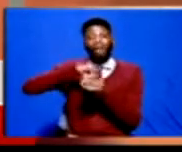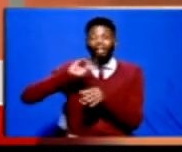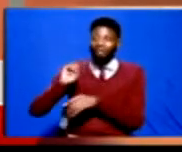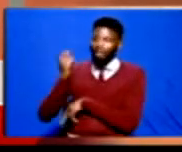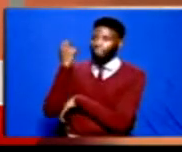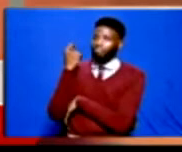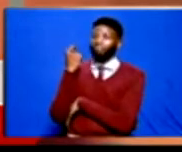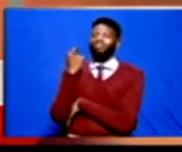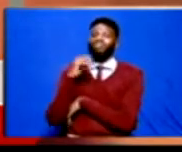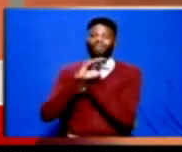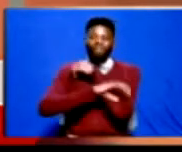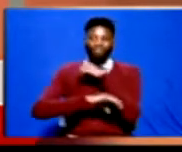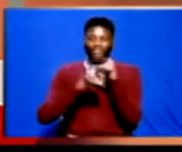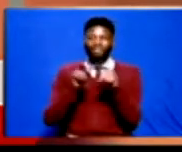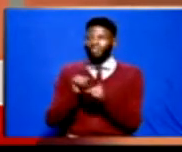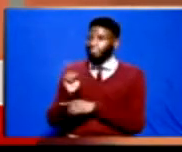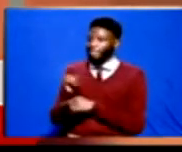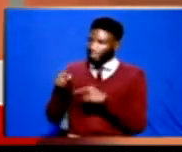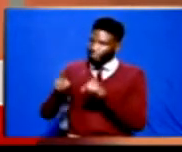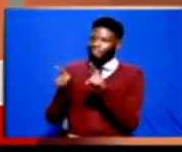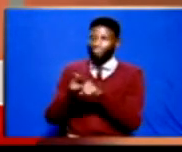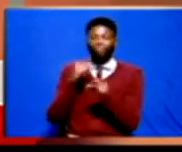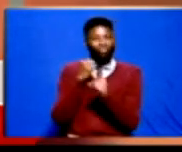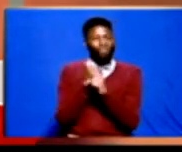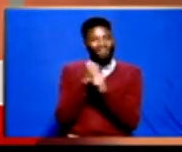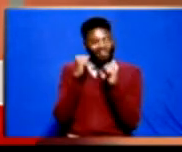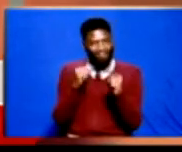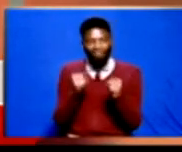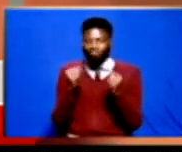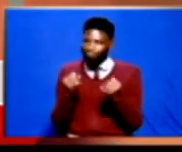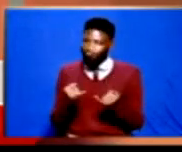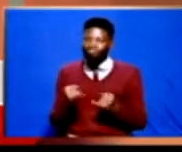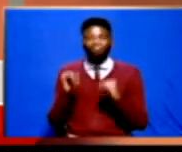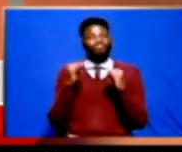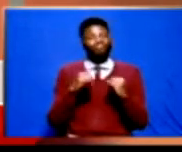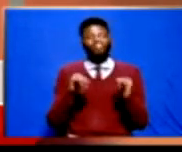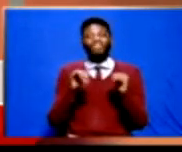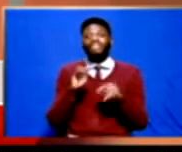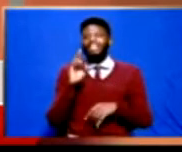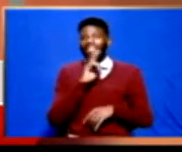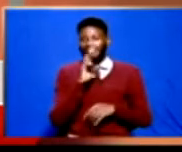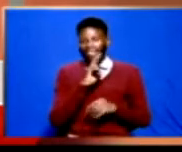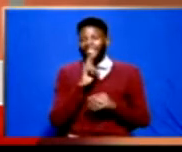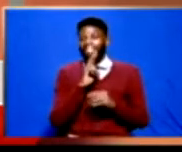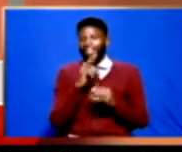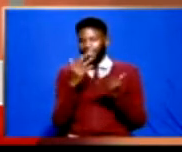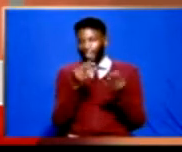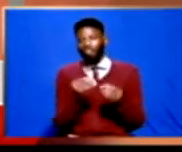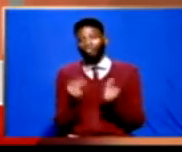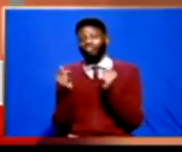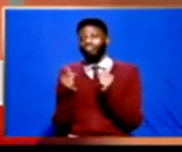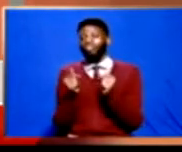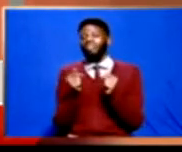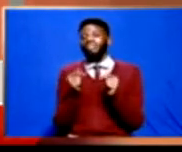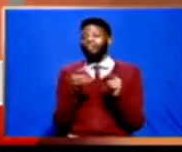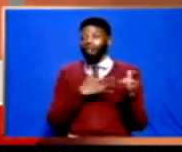country and the ministry has been working very hard to try and de-risk some of the issues that investors and the concerns that